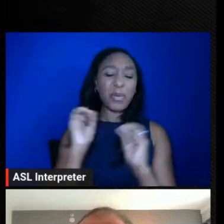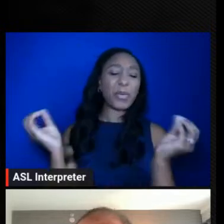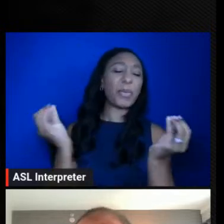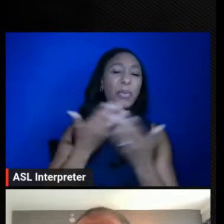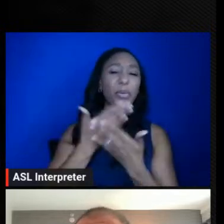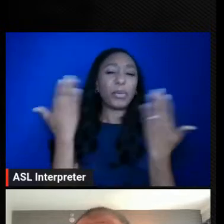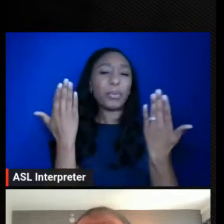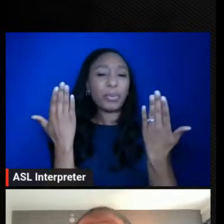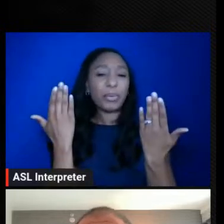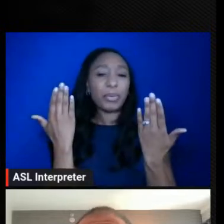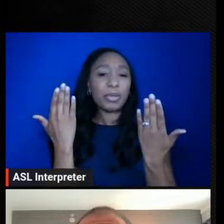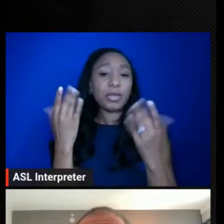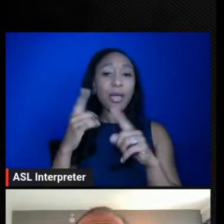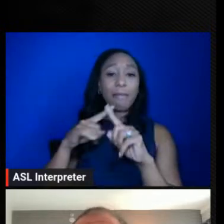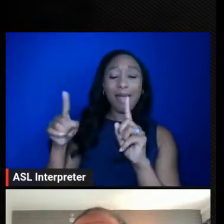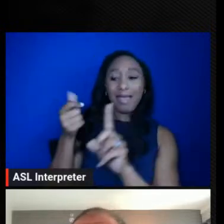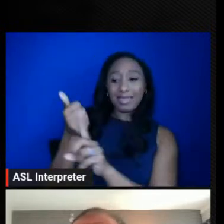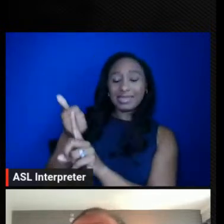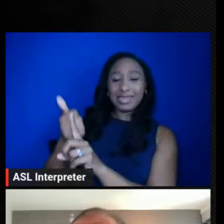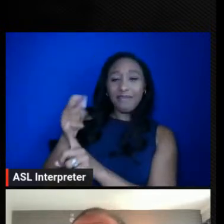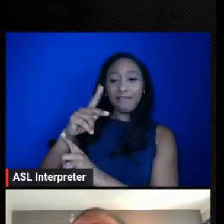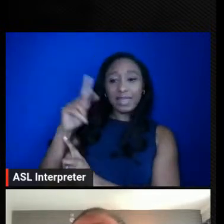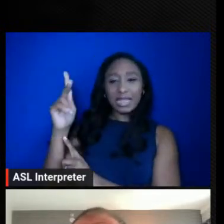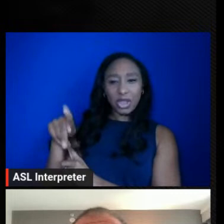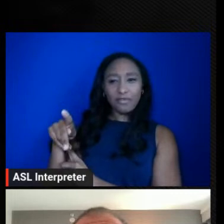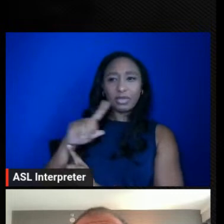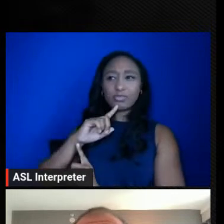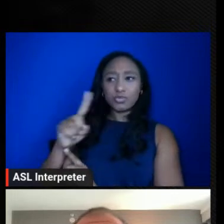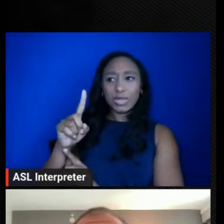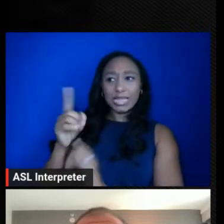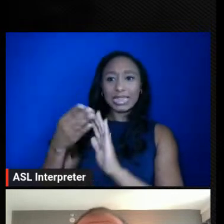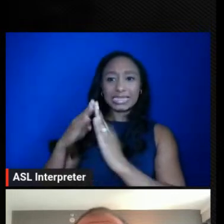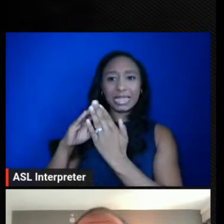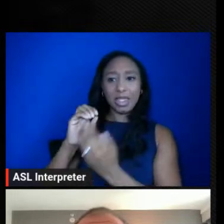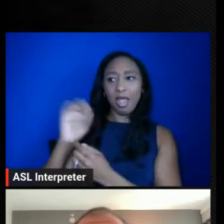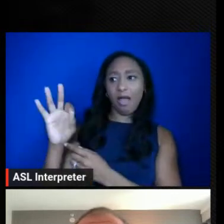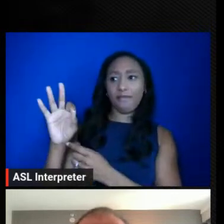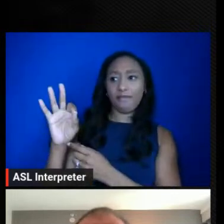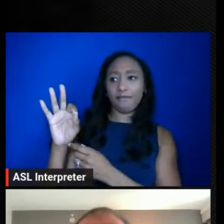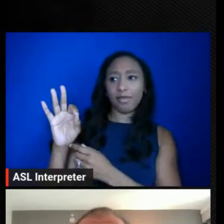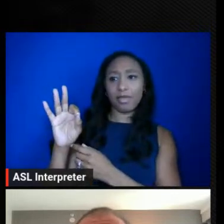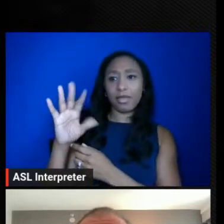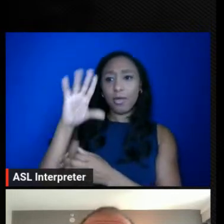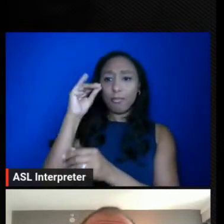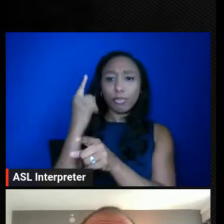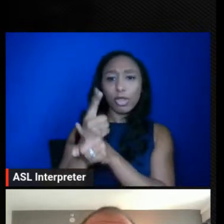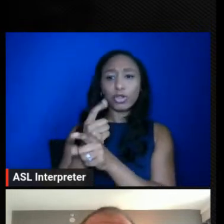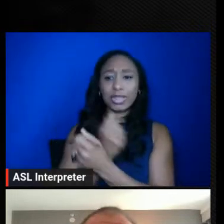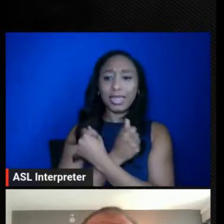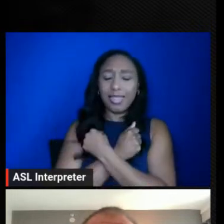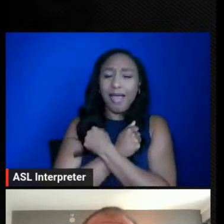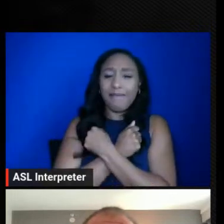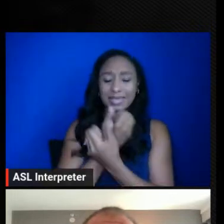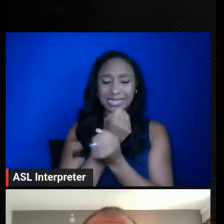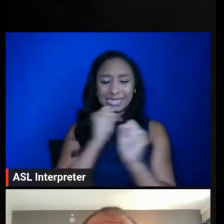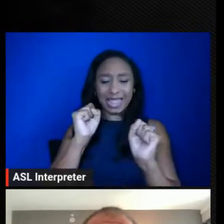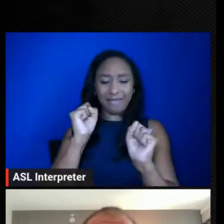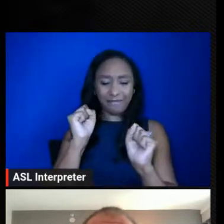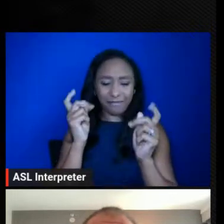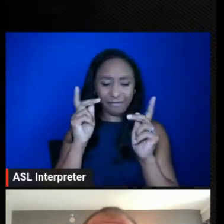Philadelphia's reputation at the time as the city of brotherly love, as a safe haven for people of